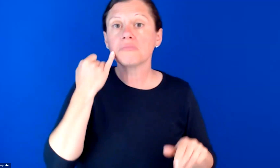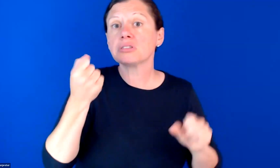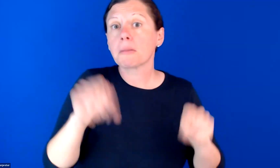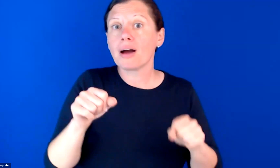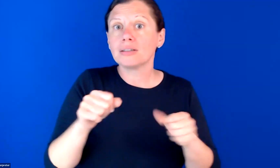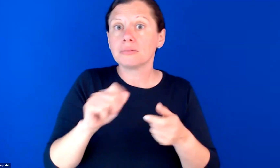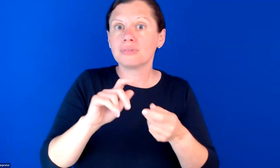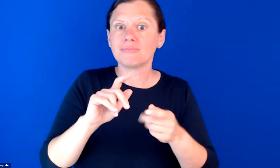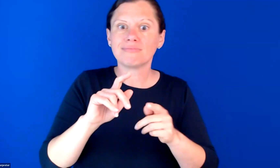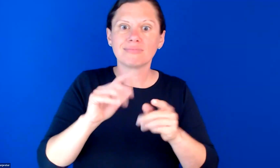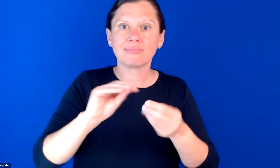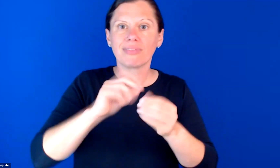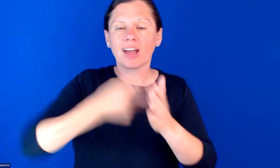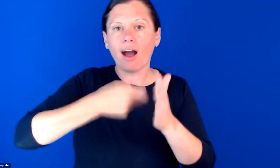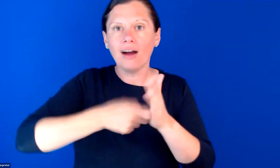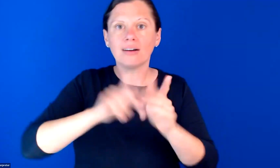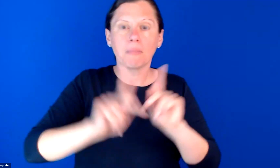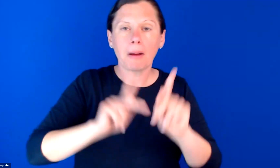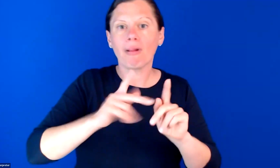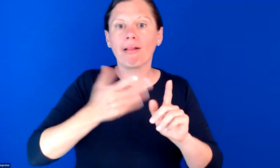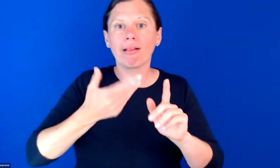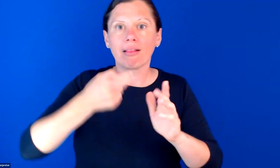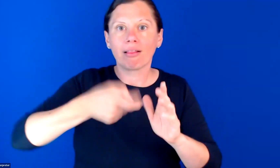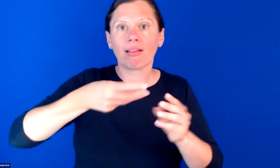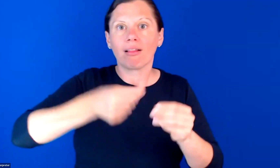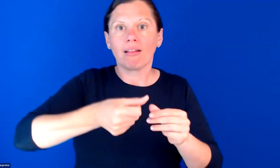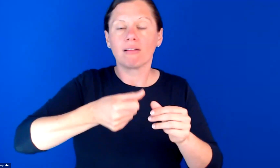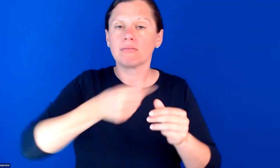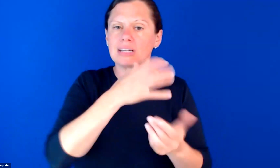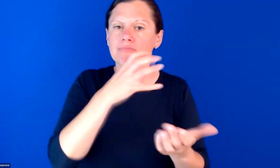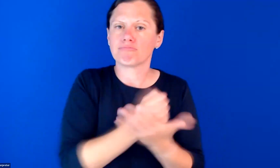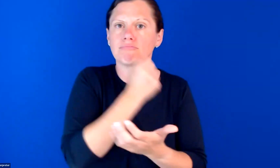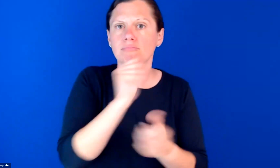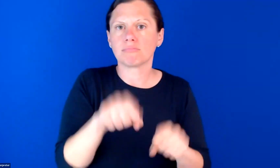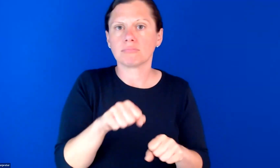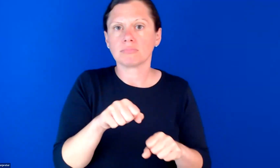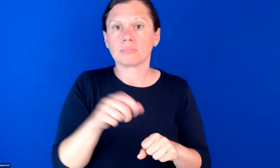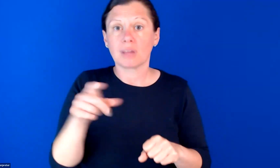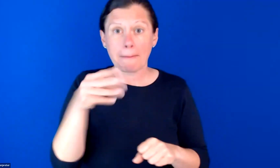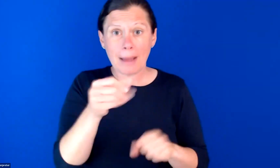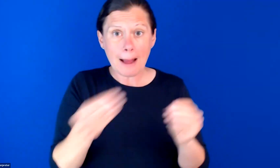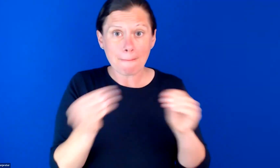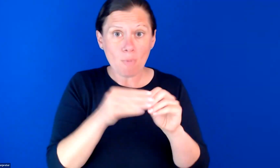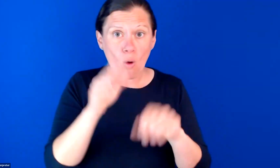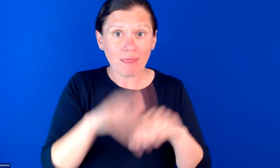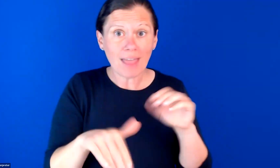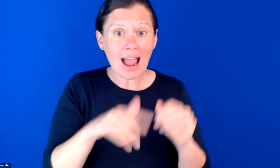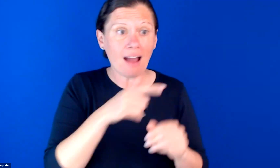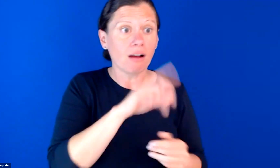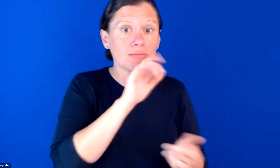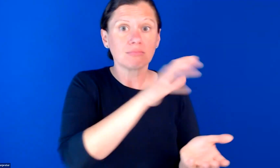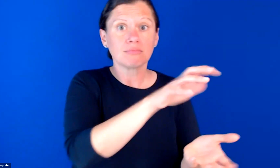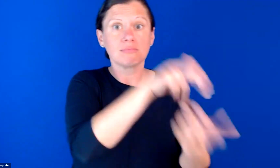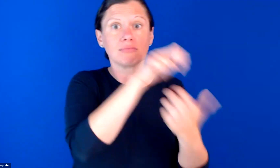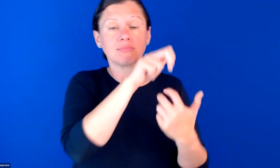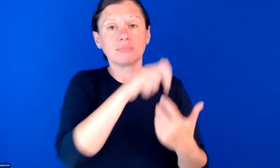the account. Works a little bit like Medicare or Social Security. Some people won't use it and other people